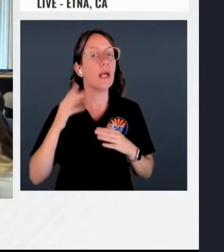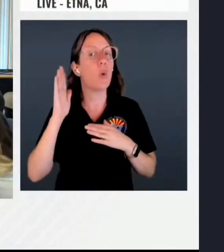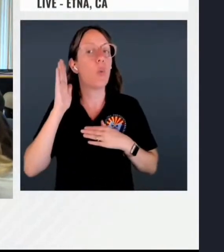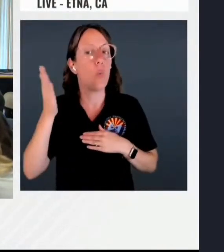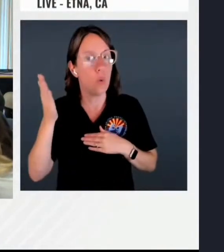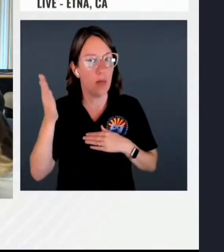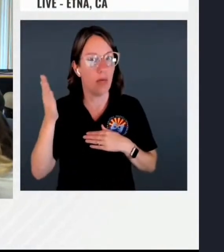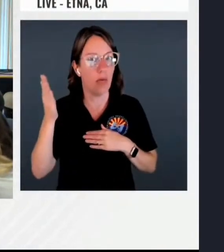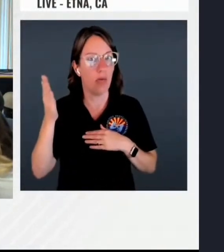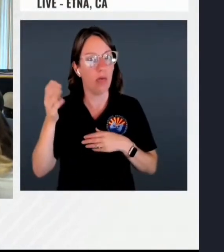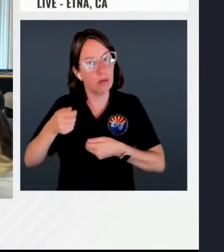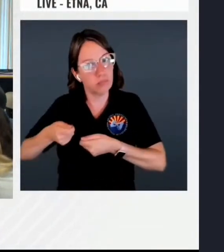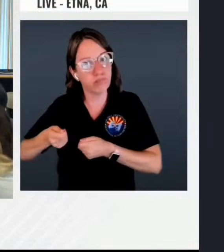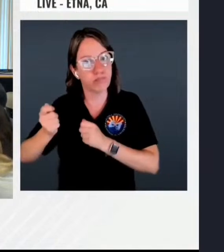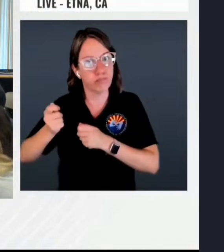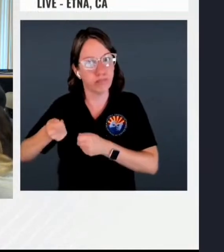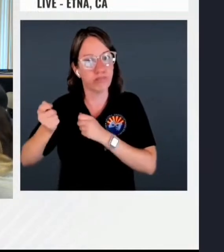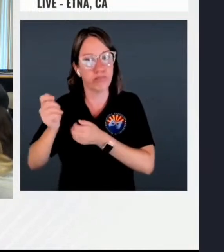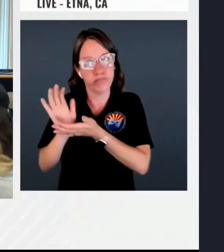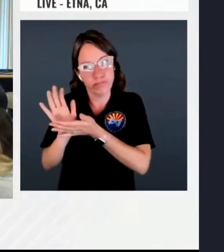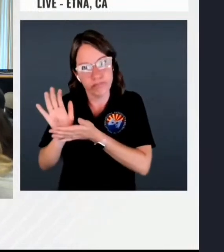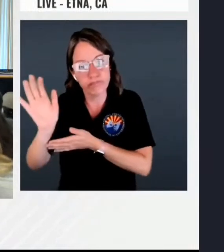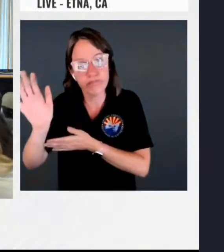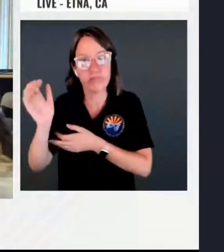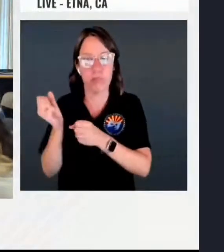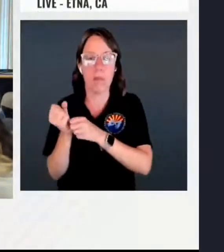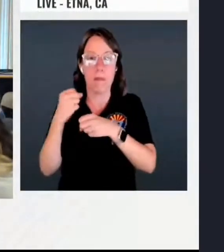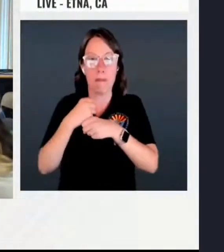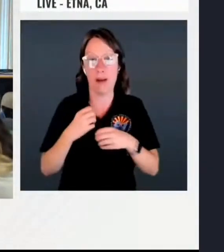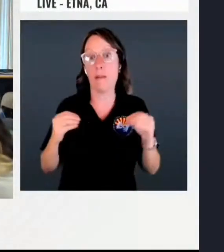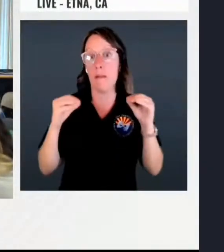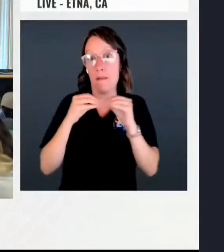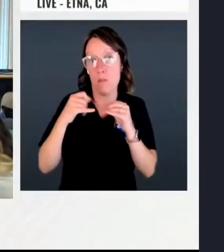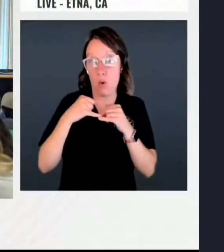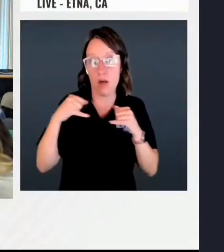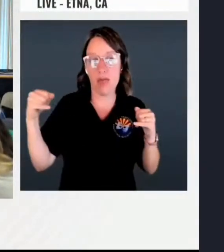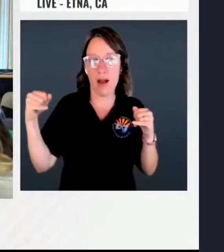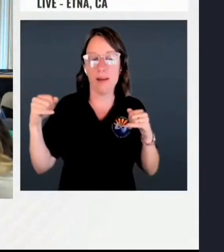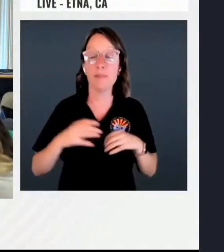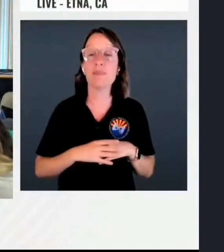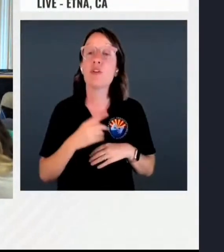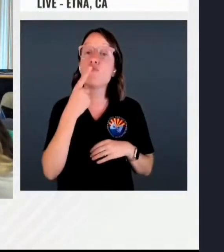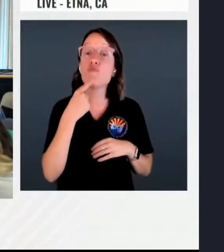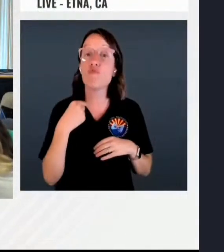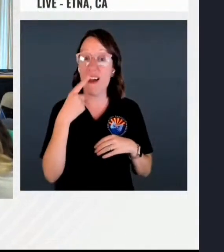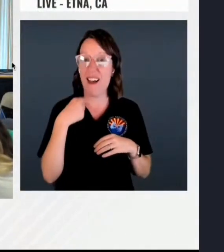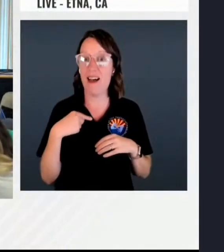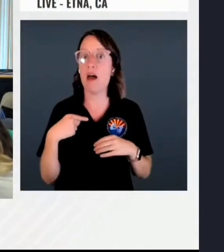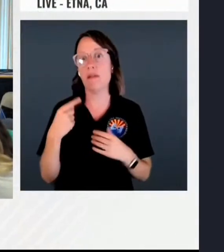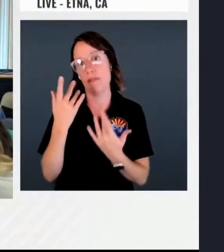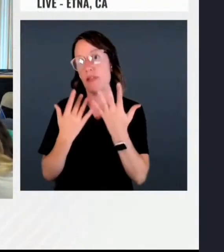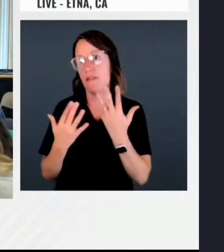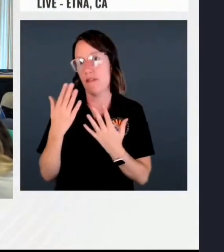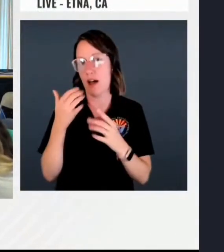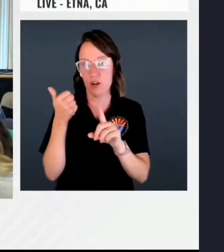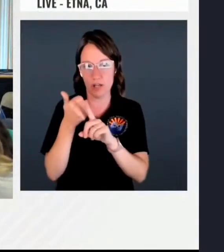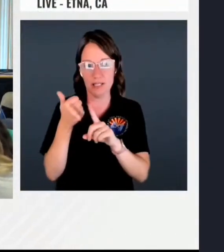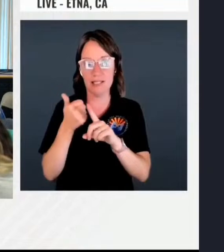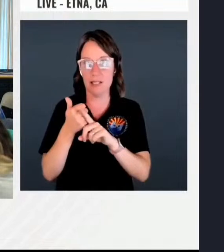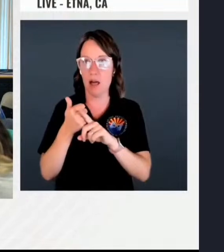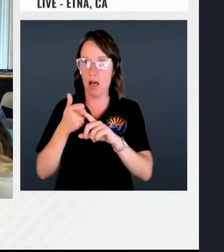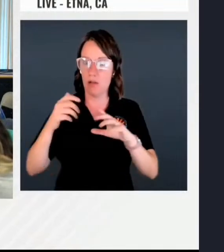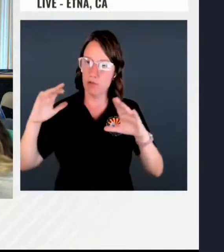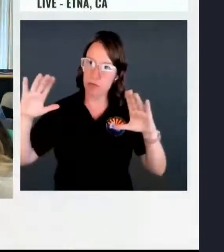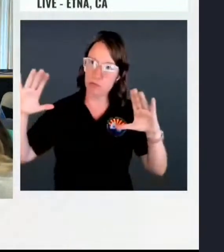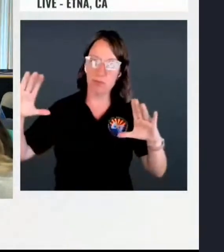that we break down our maps and how we show the fire's edges in red. And then we have some drop points as well. These are where we